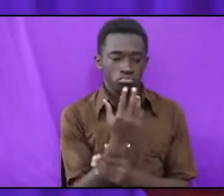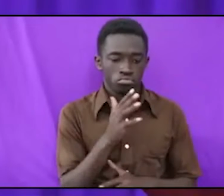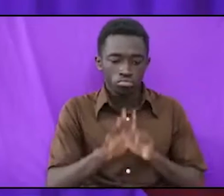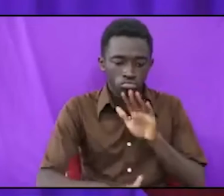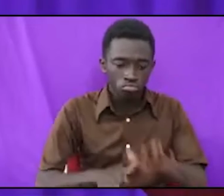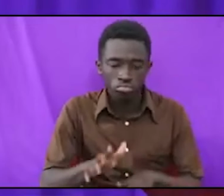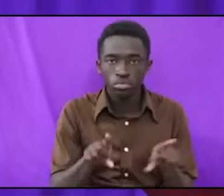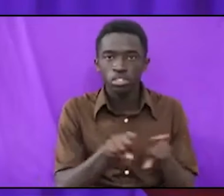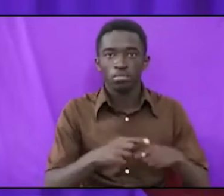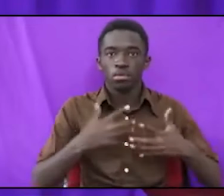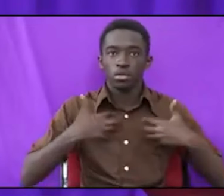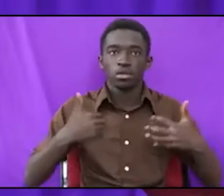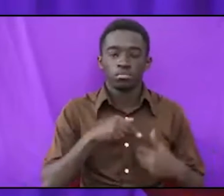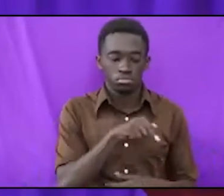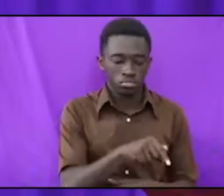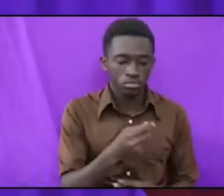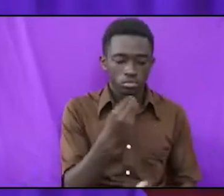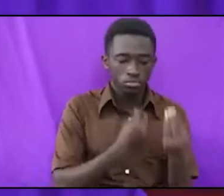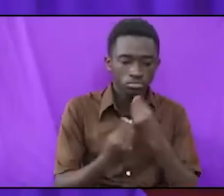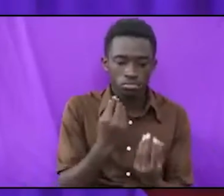grass, you will live in the dew,